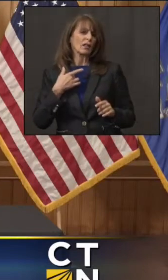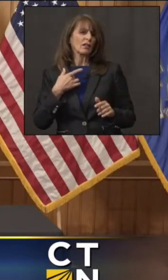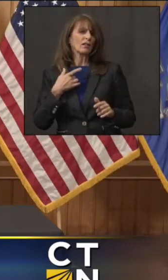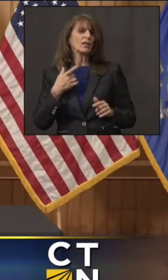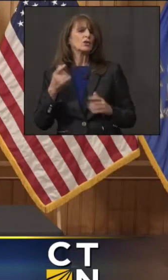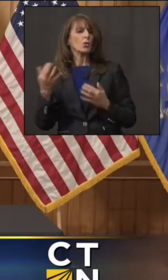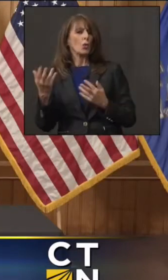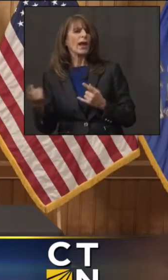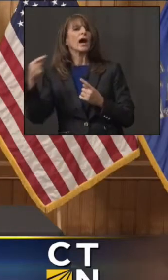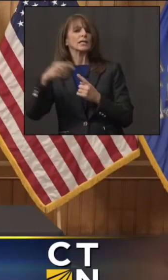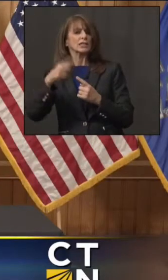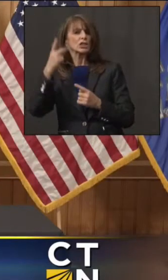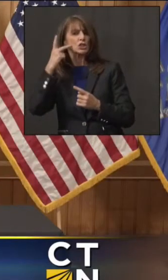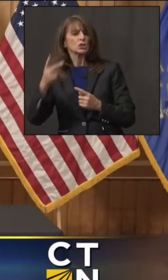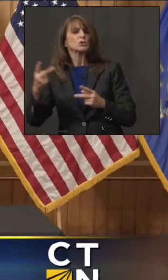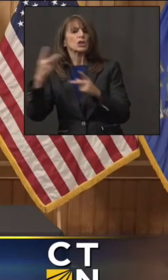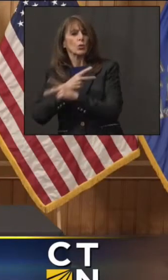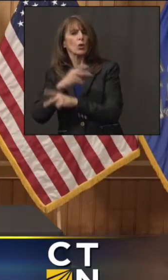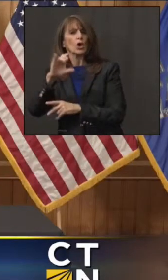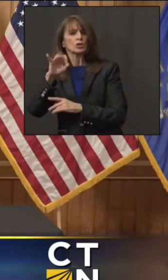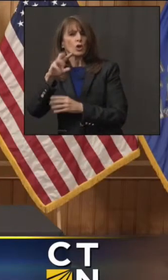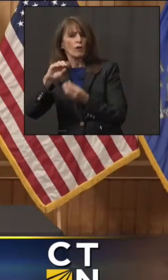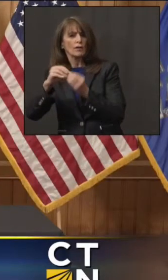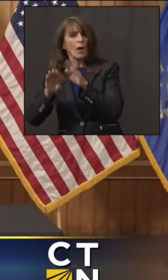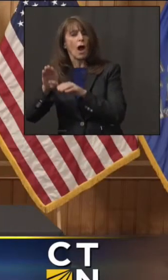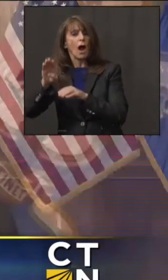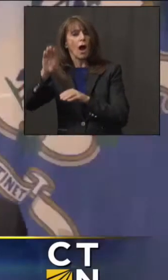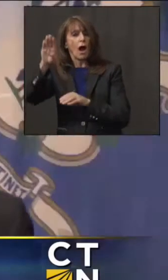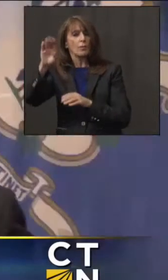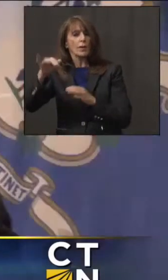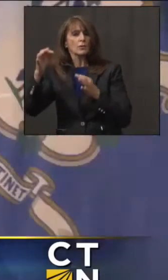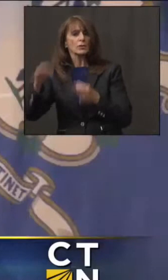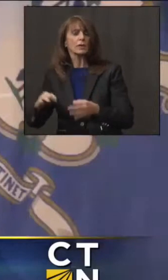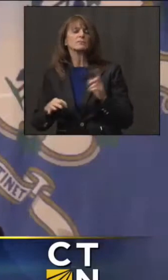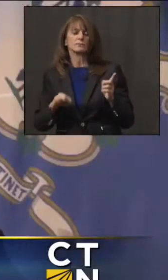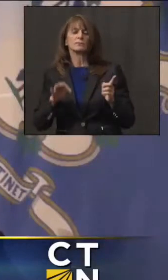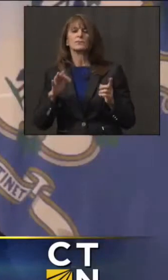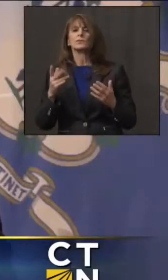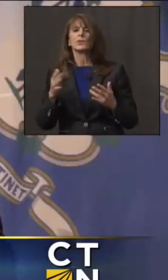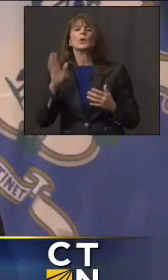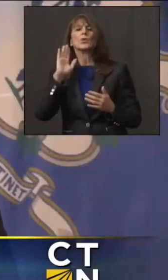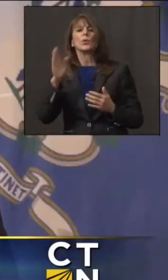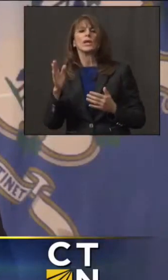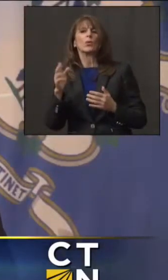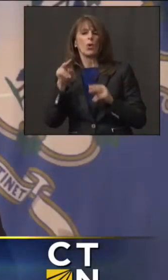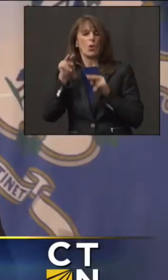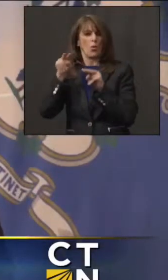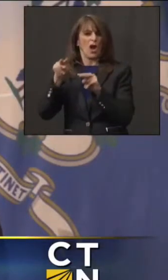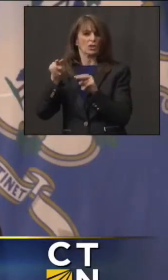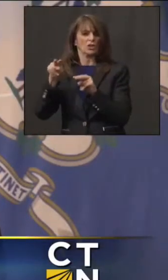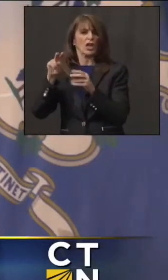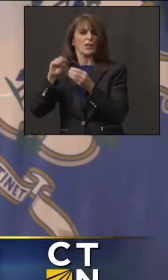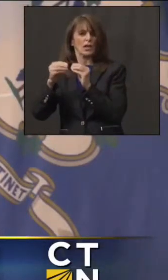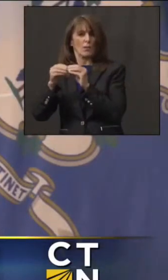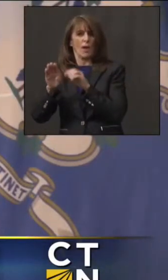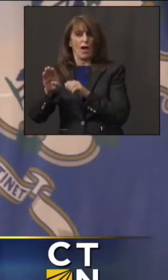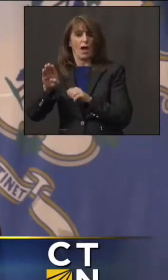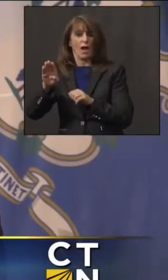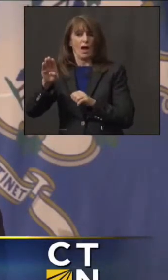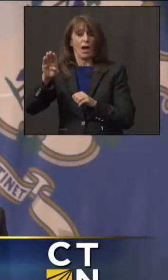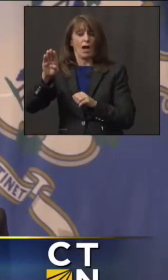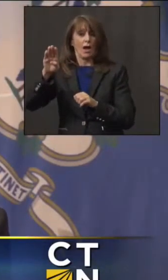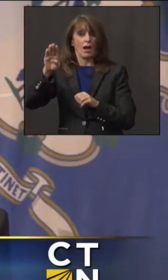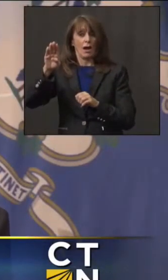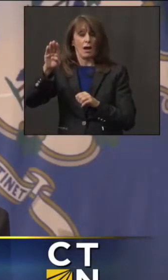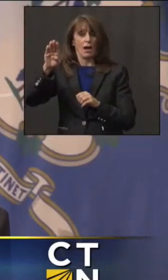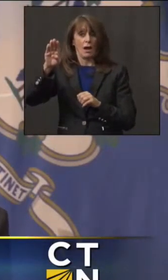keeps rising, they can stay in business? The latter. We're going to look at those numbers very carefully. Obviously, the positivity